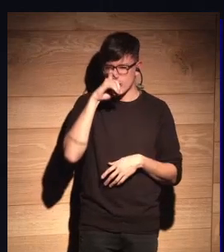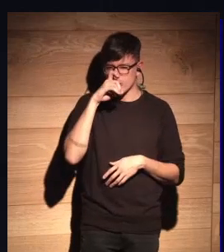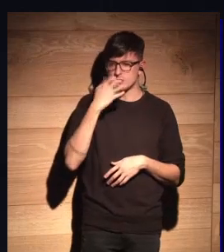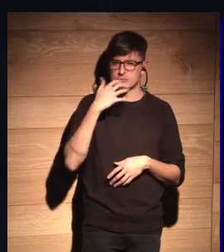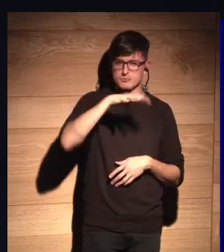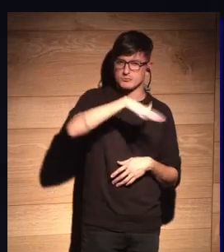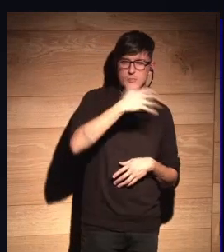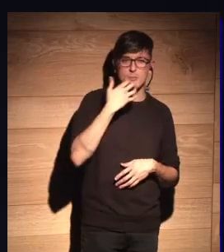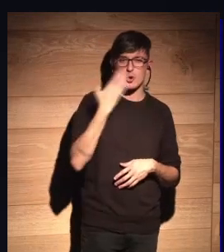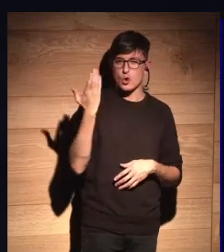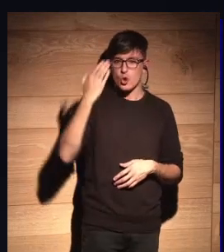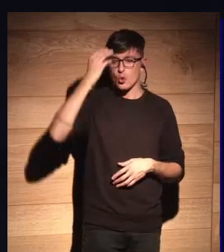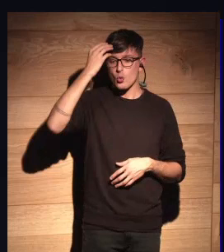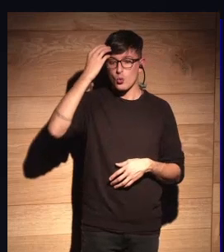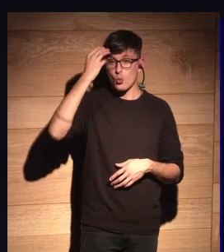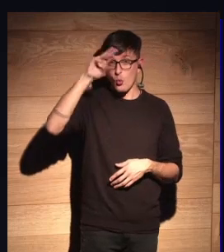Cuba last week.